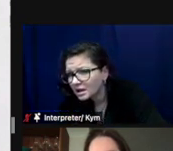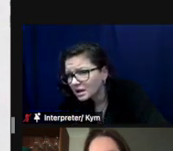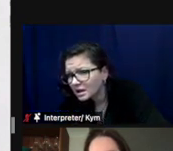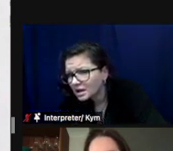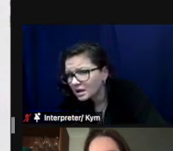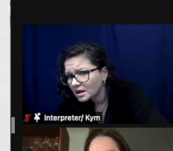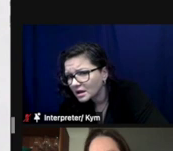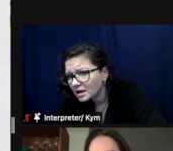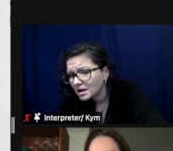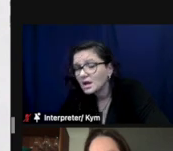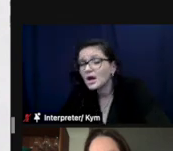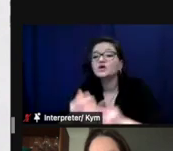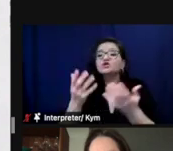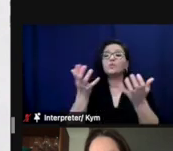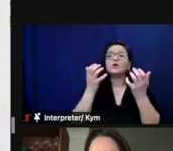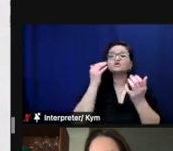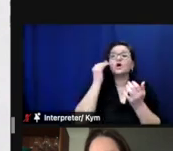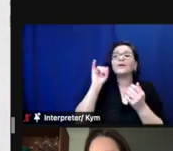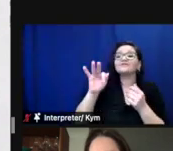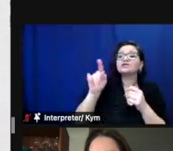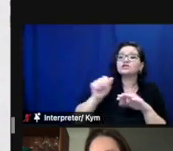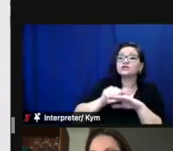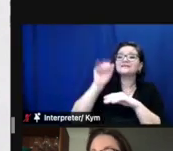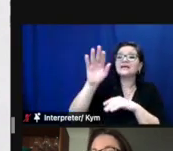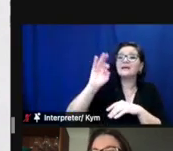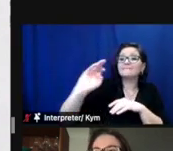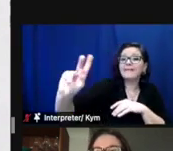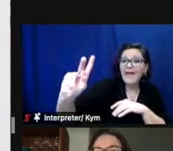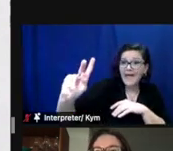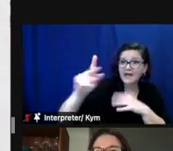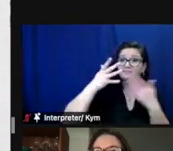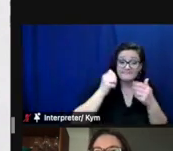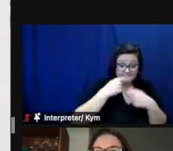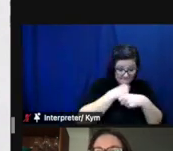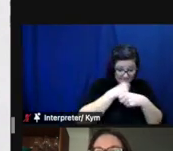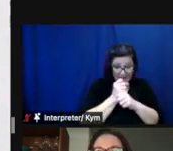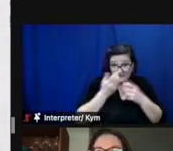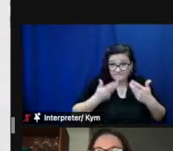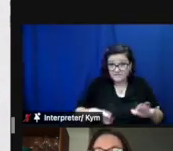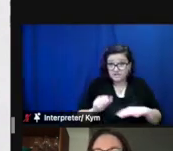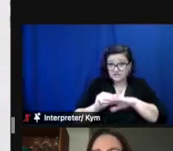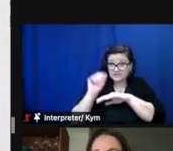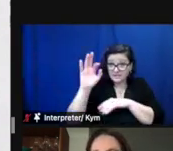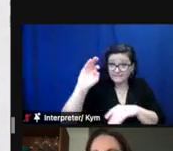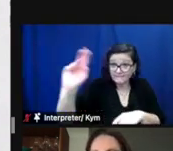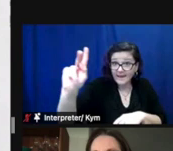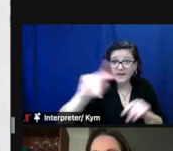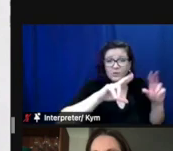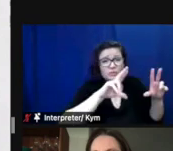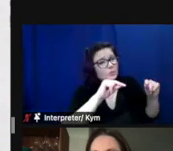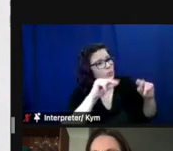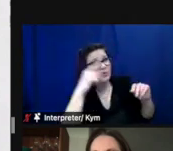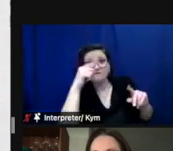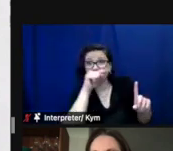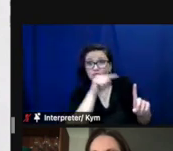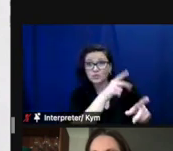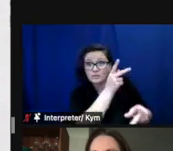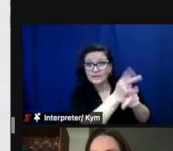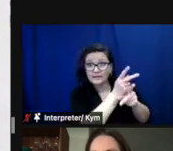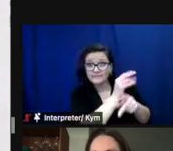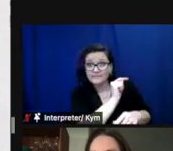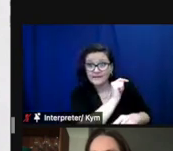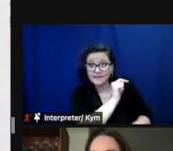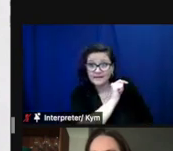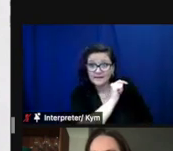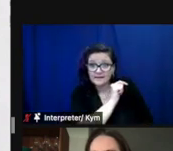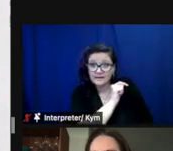y'all? Does she need to send the quilt? No, you get to keep it. It's for you to. It's for you to keep. Well, that's what they